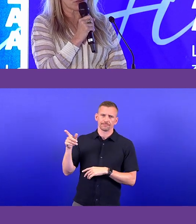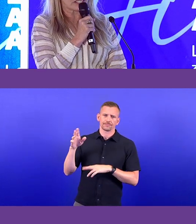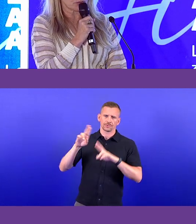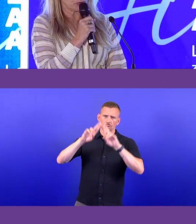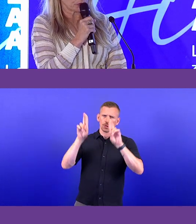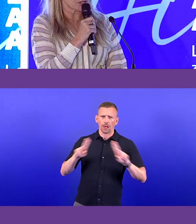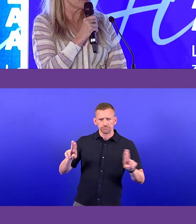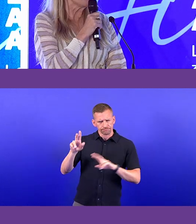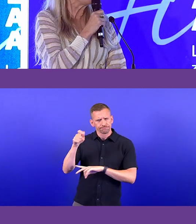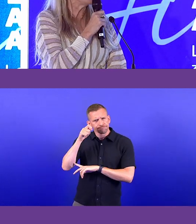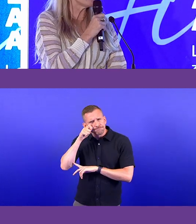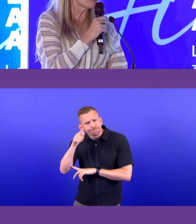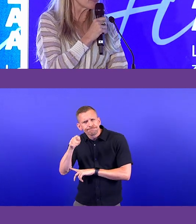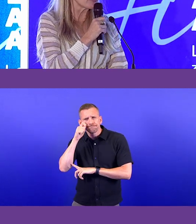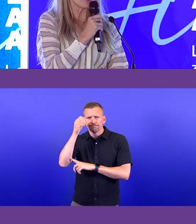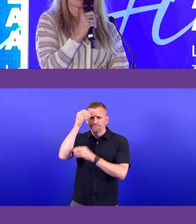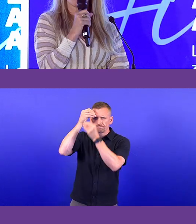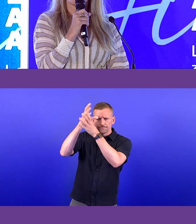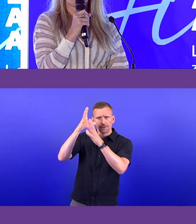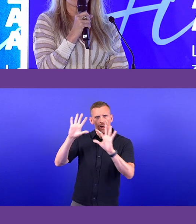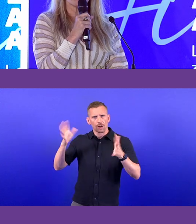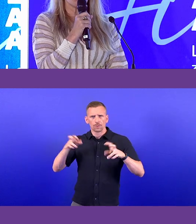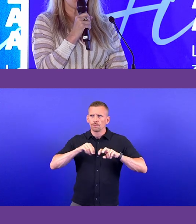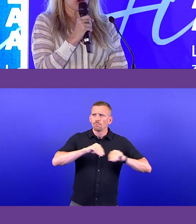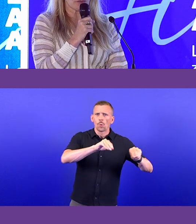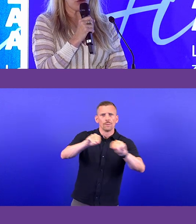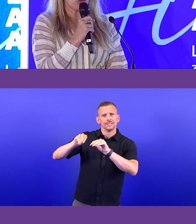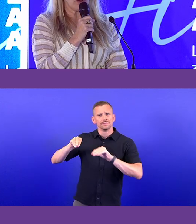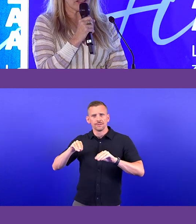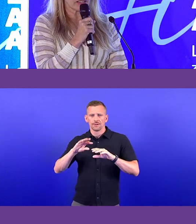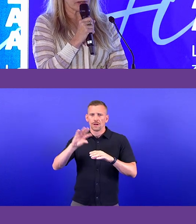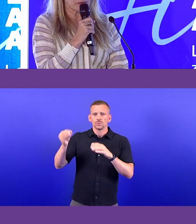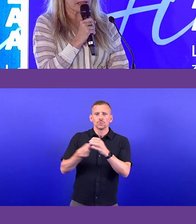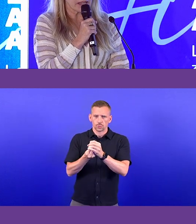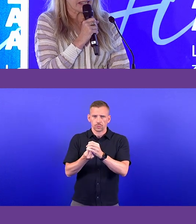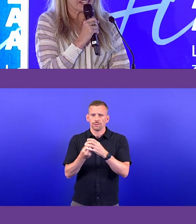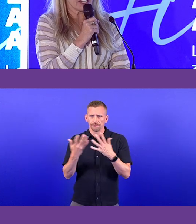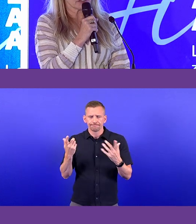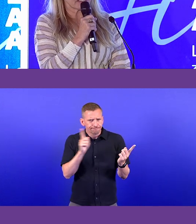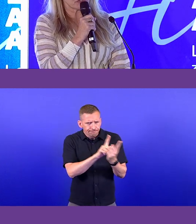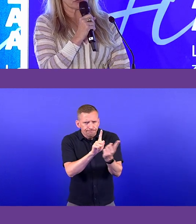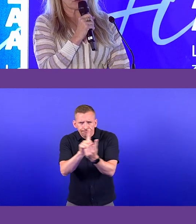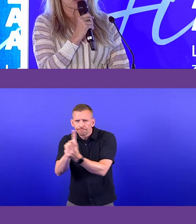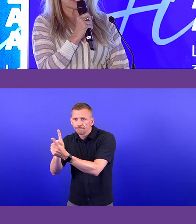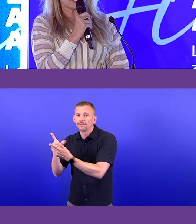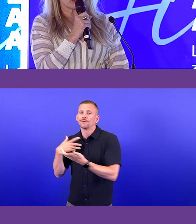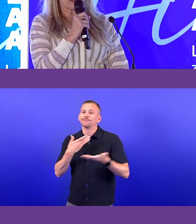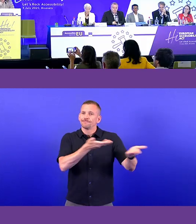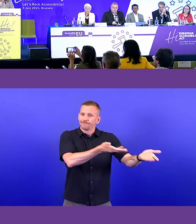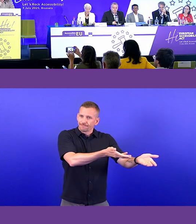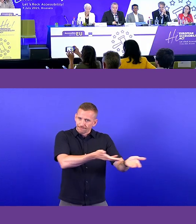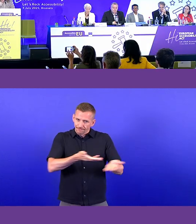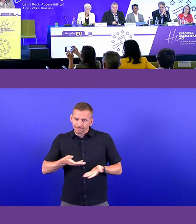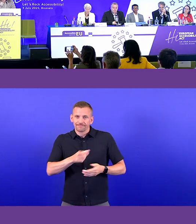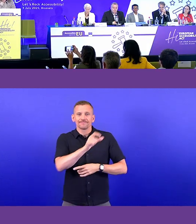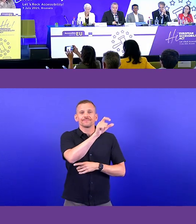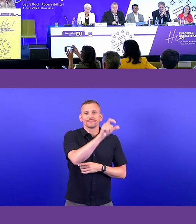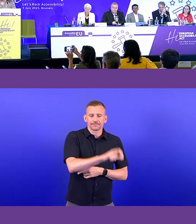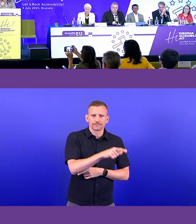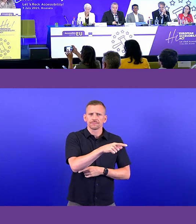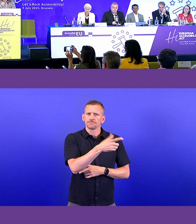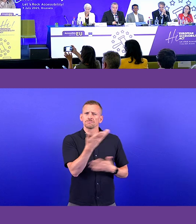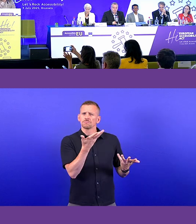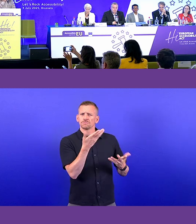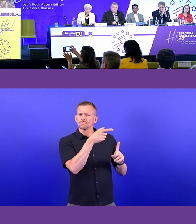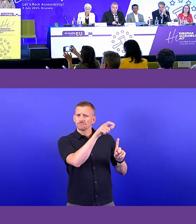of transport. Give her a very warm welcome. Hear it from senior expert of